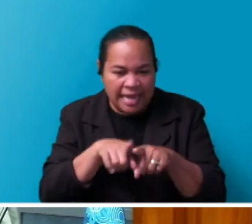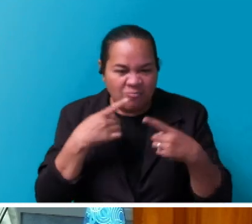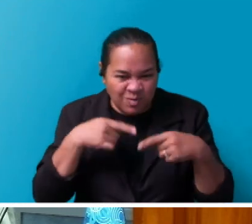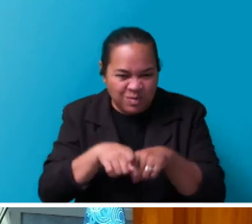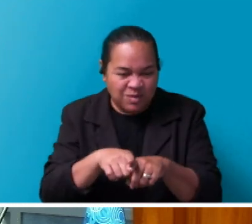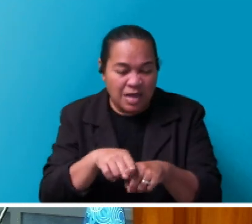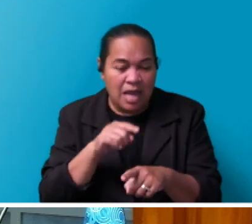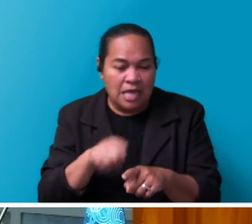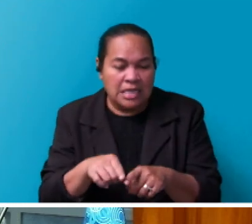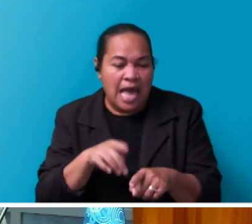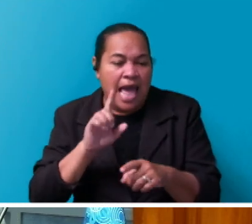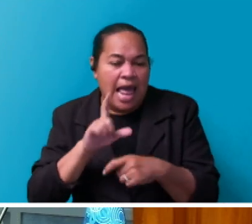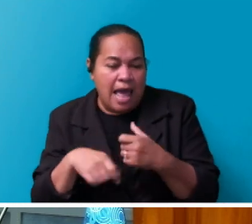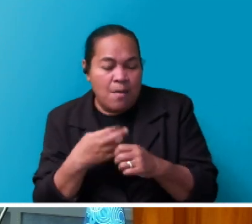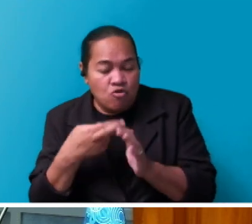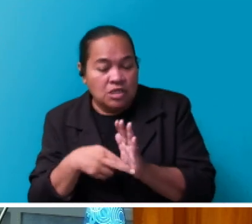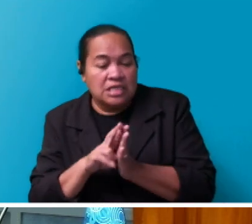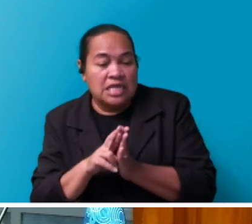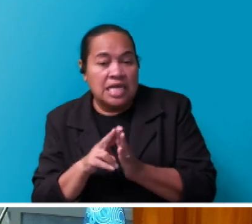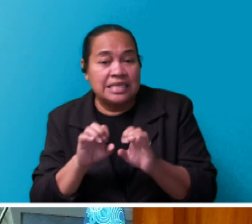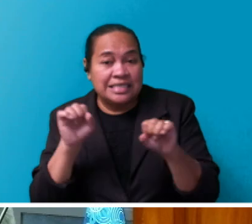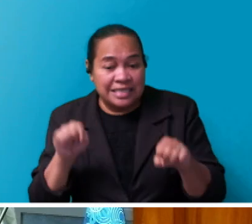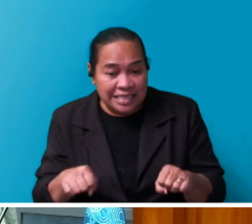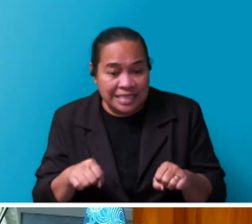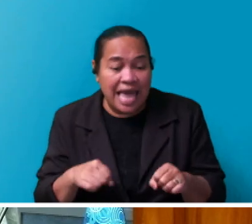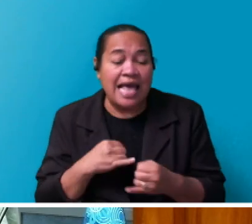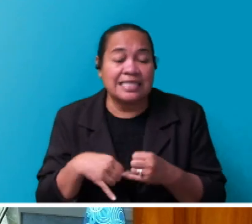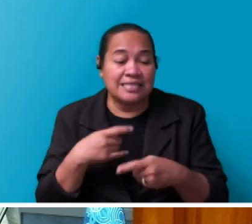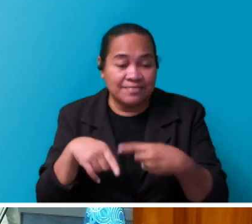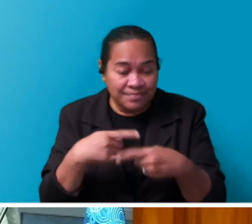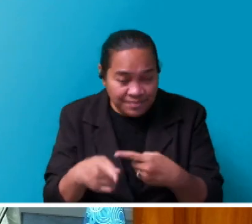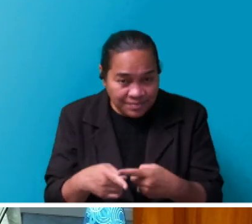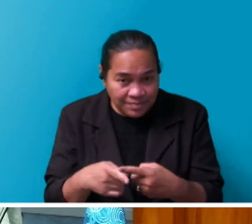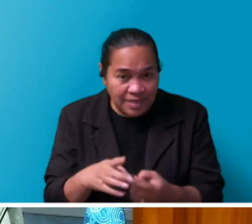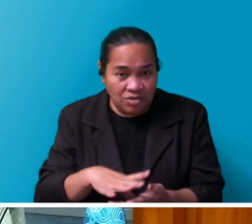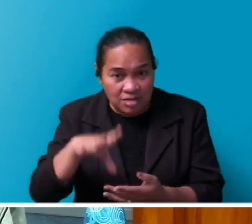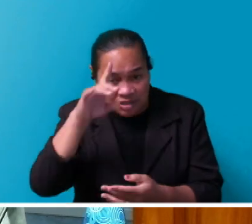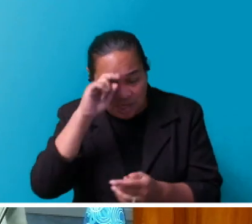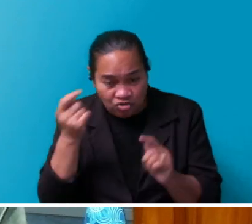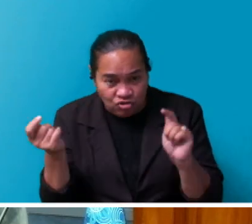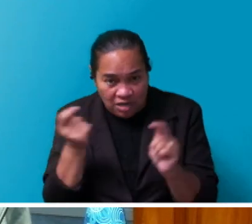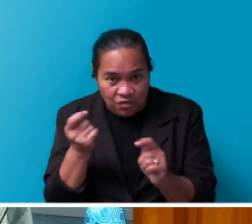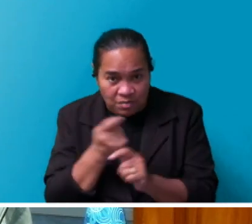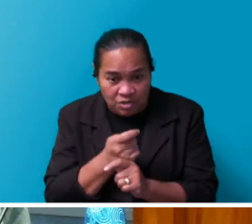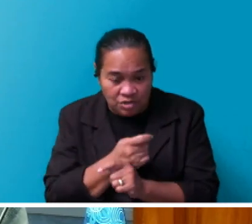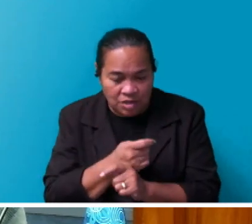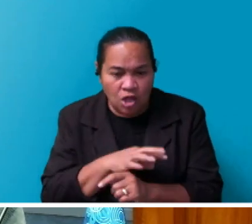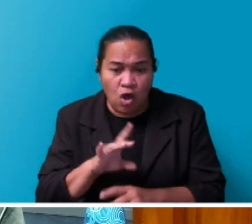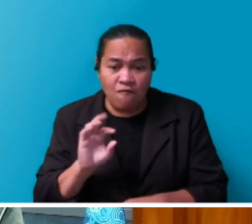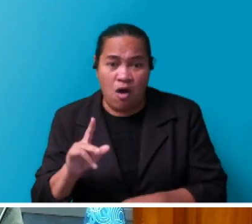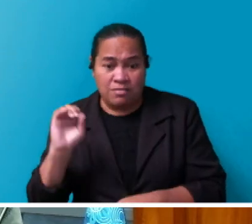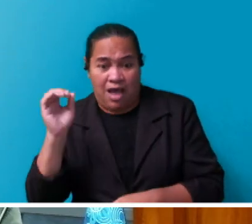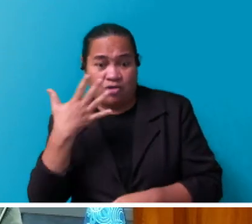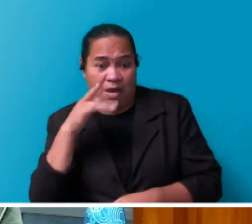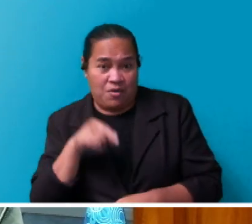climate resilient systems, and sustainable education transformation. Mr. Speaker, sir, building on the outcomes of